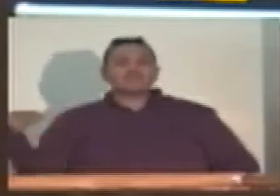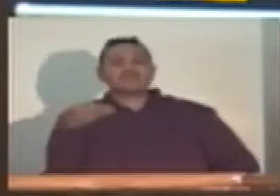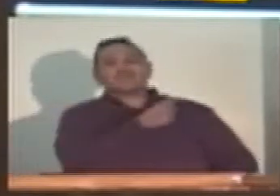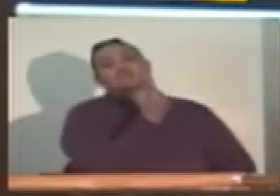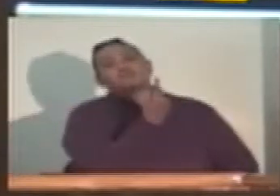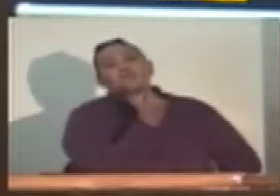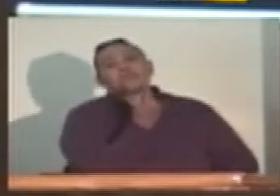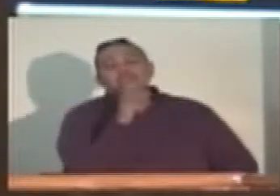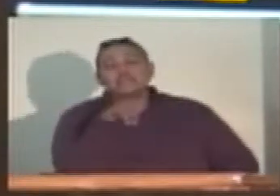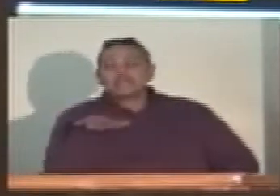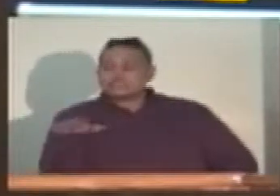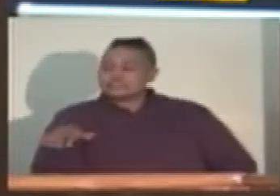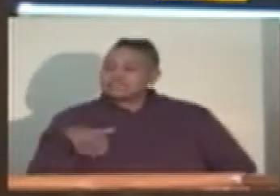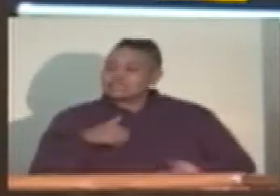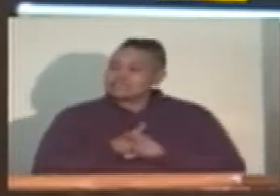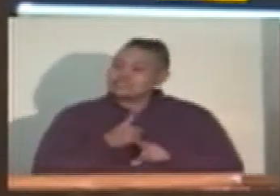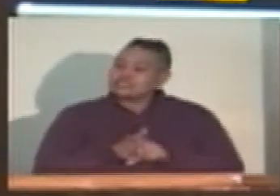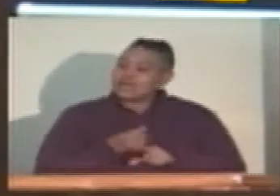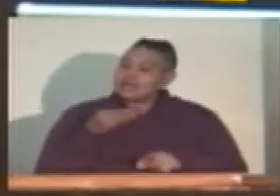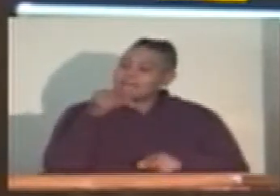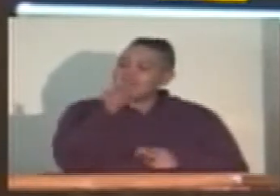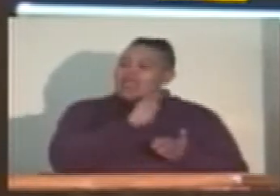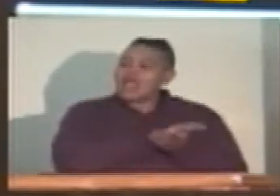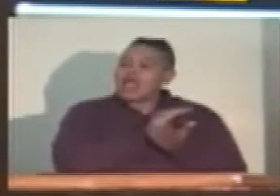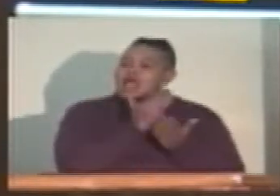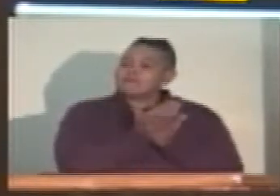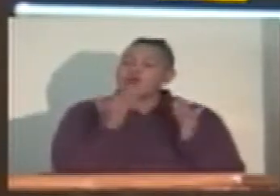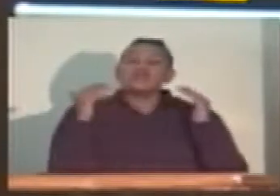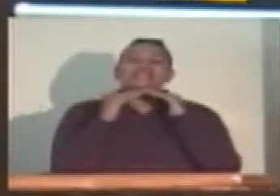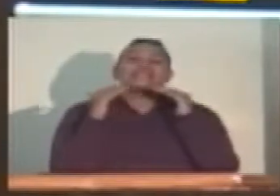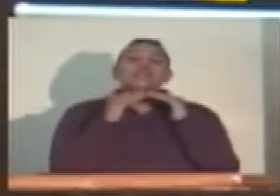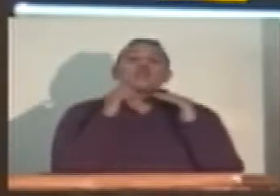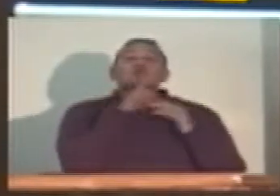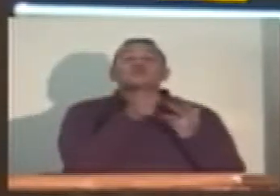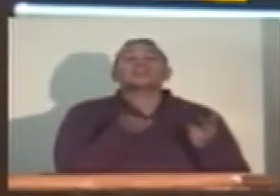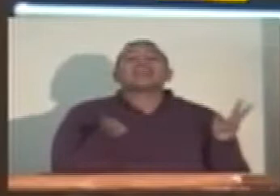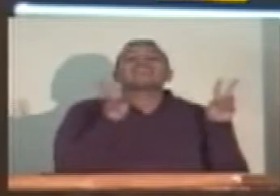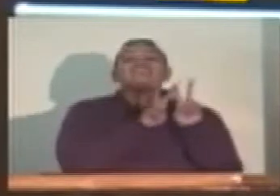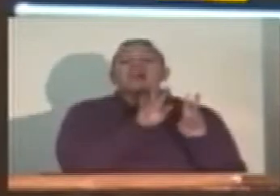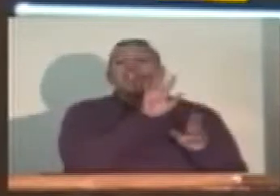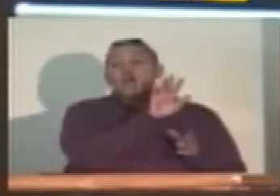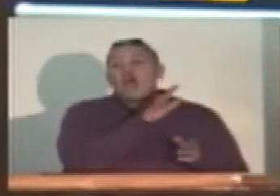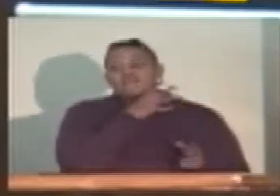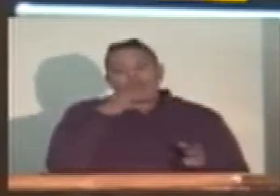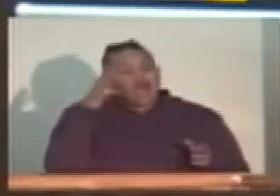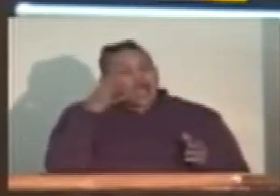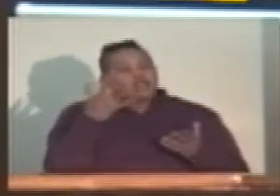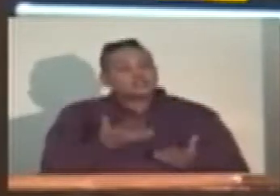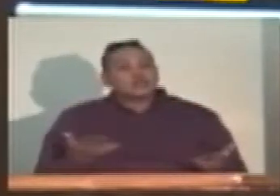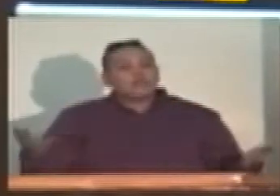so that the thief pays an amount equal to the value of the agricultural commodity